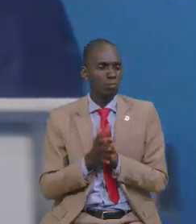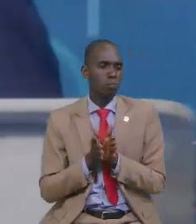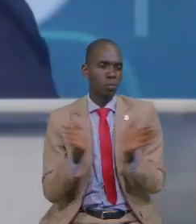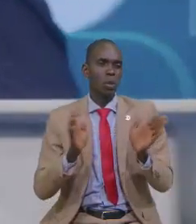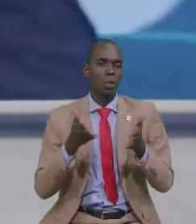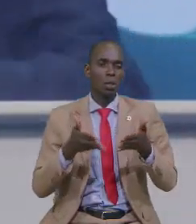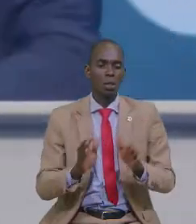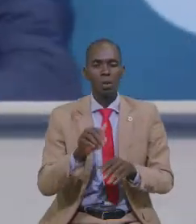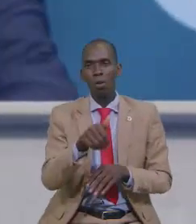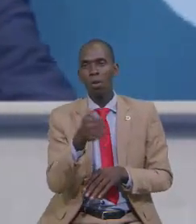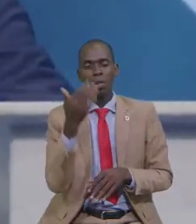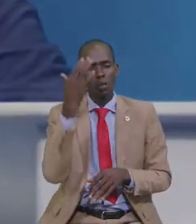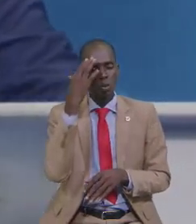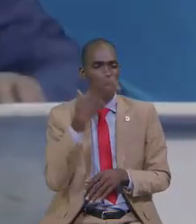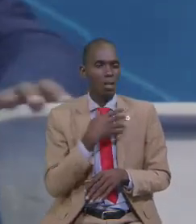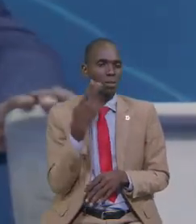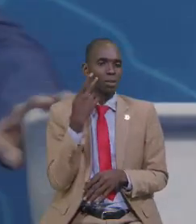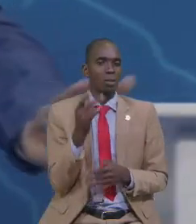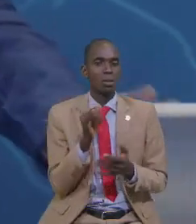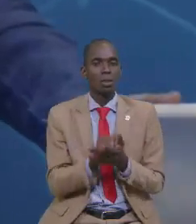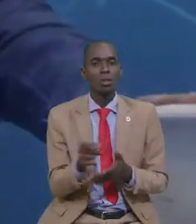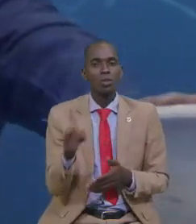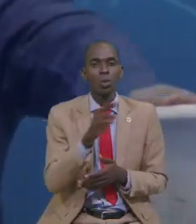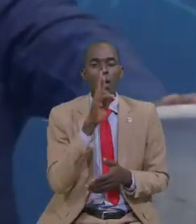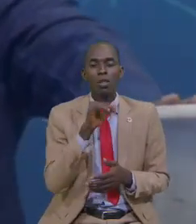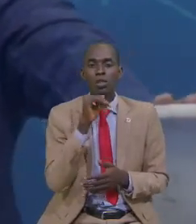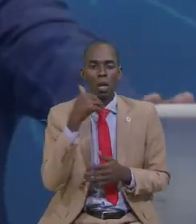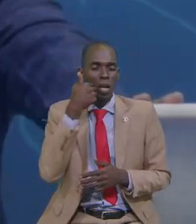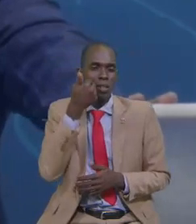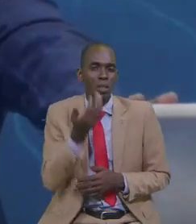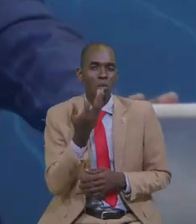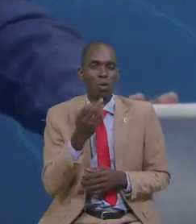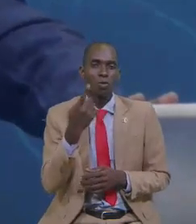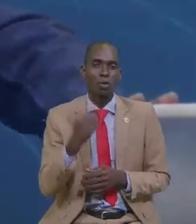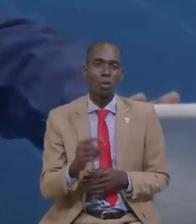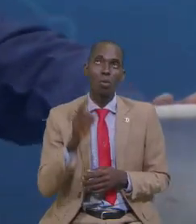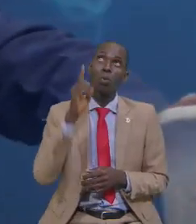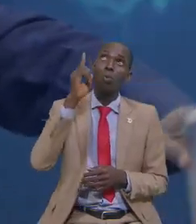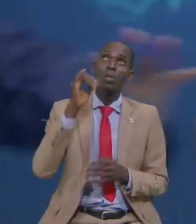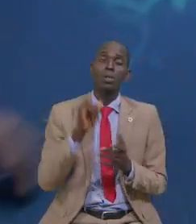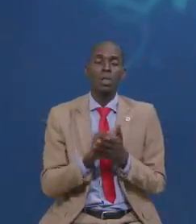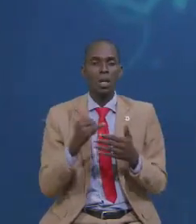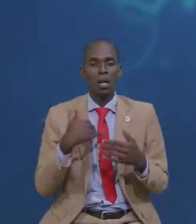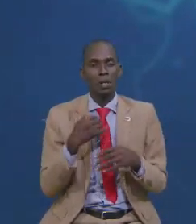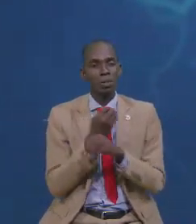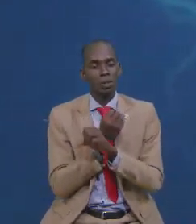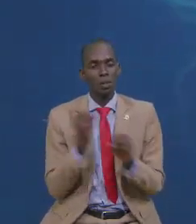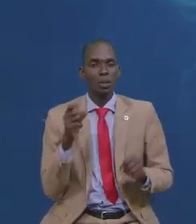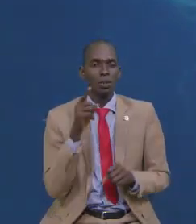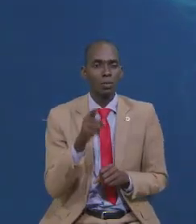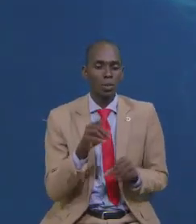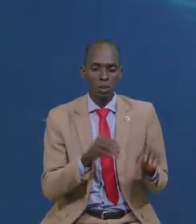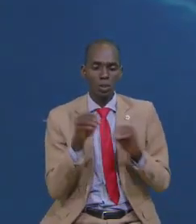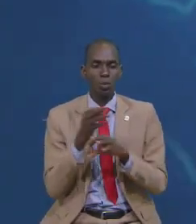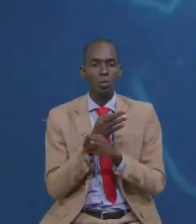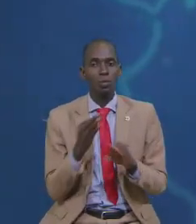them see that you are not ashamed of the one who has set you free. Come in public with other